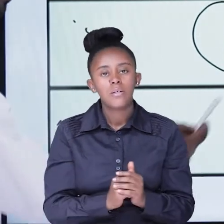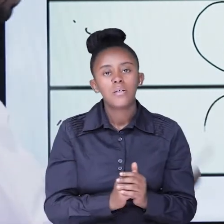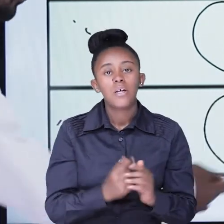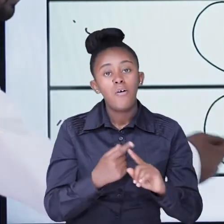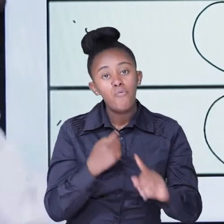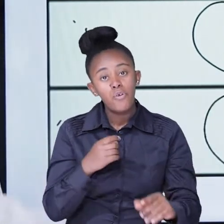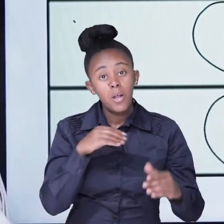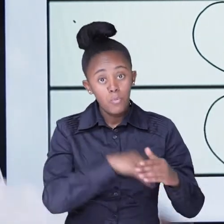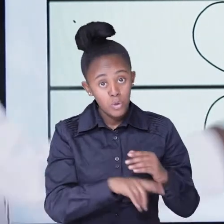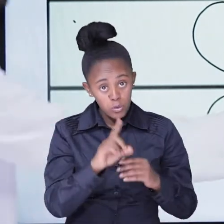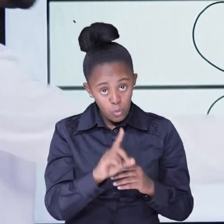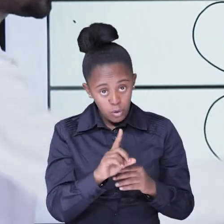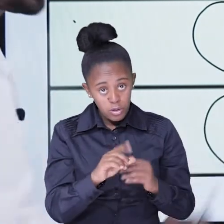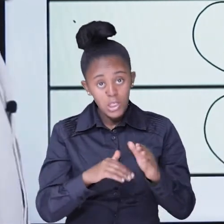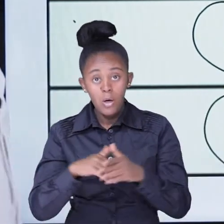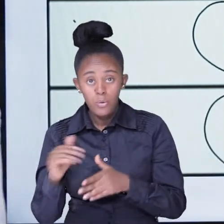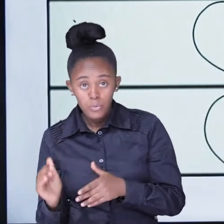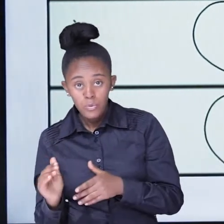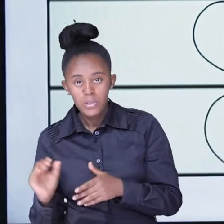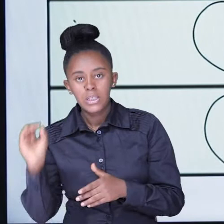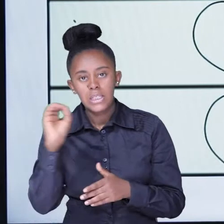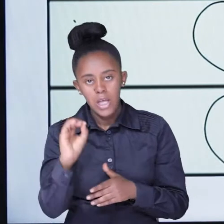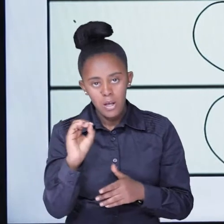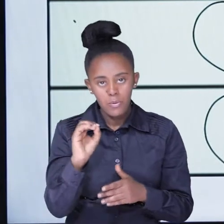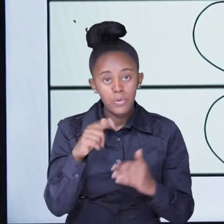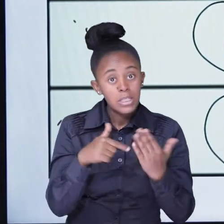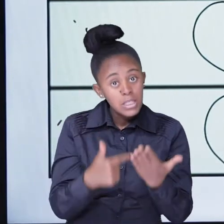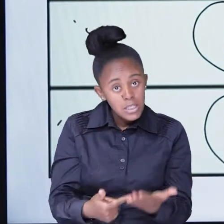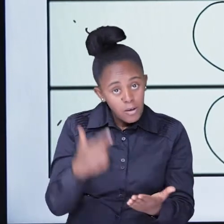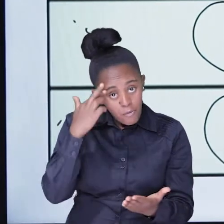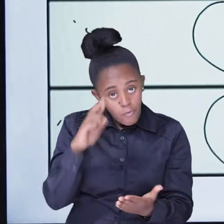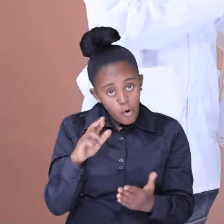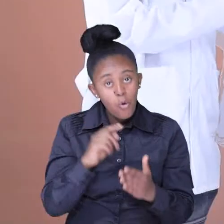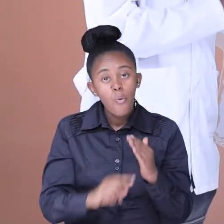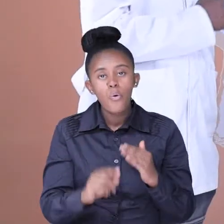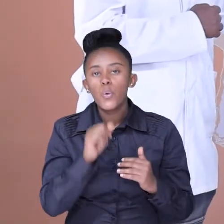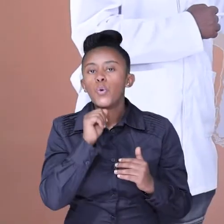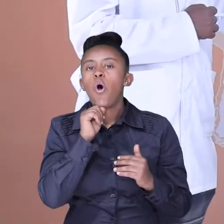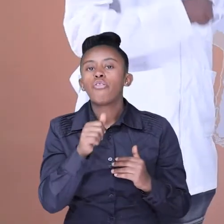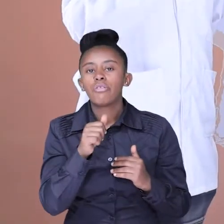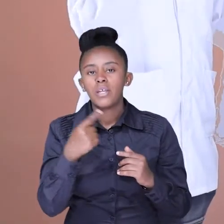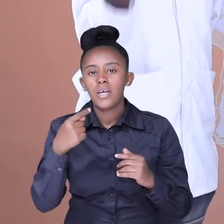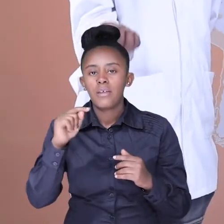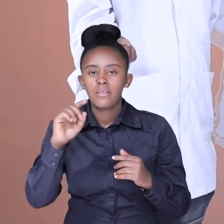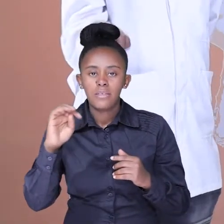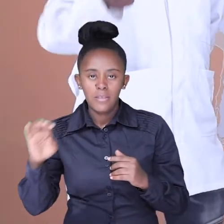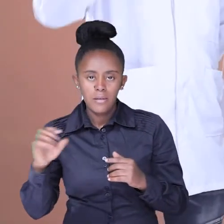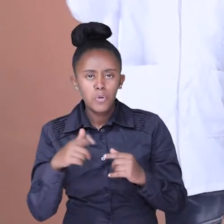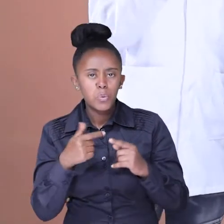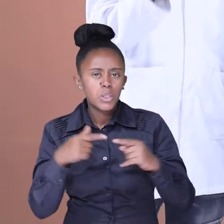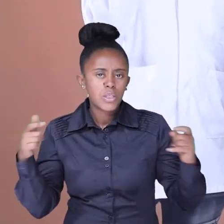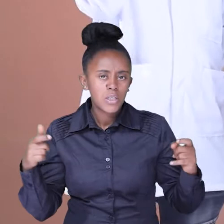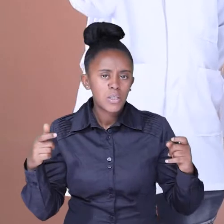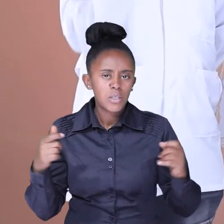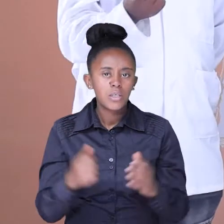And from input is 1, the output is 0. This is for what? NOT gate. Because it is opposite. If